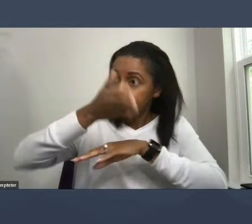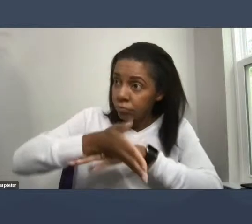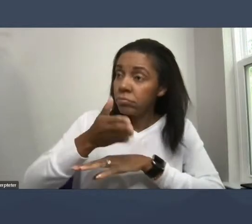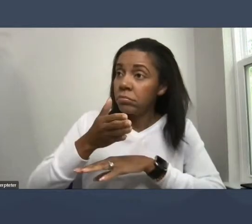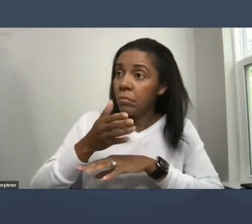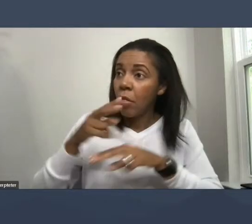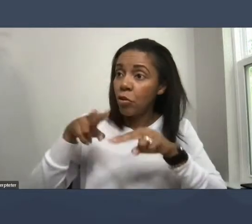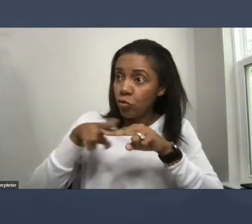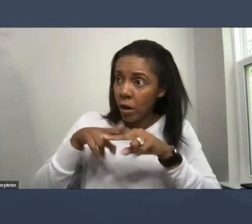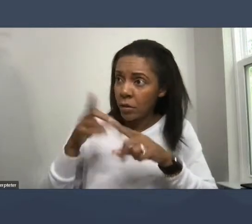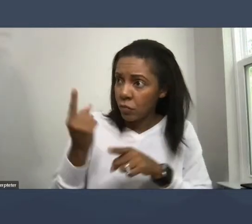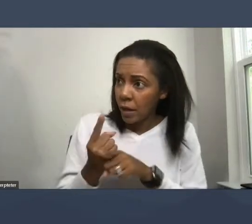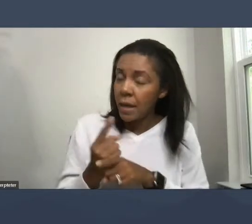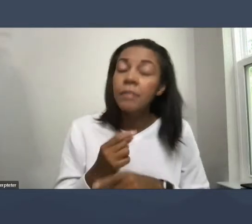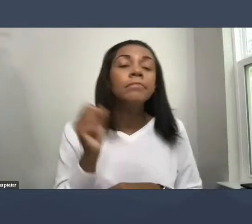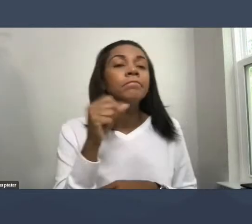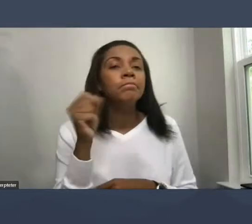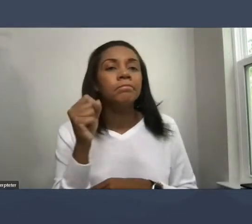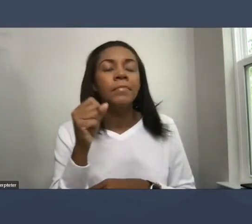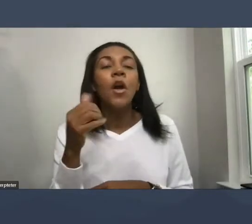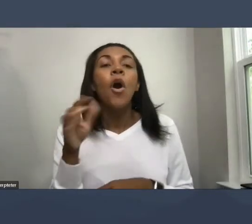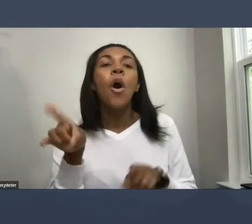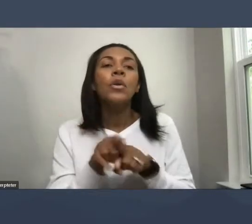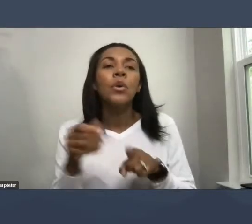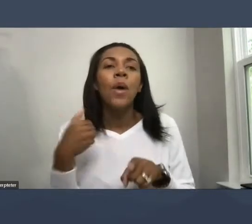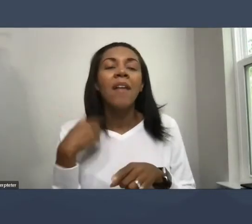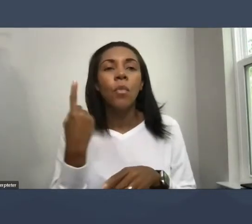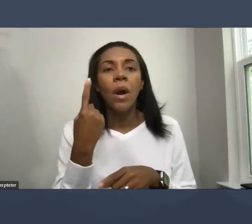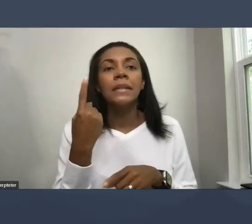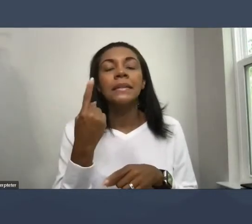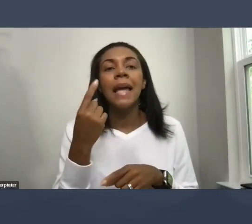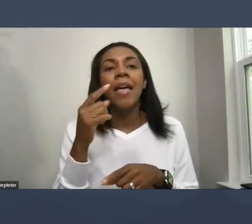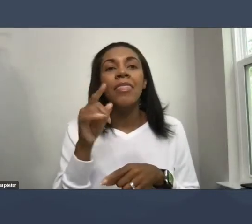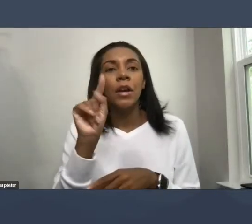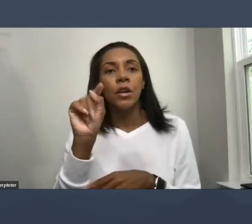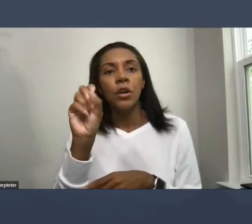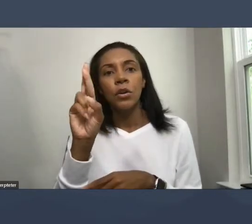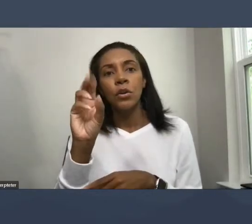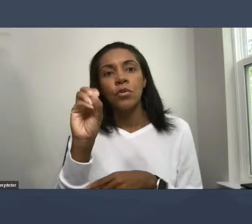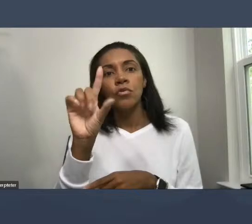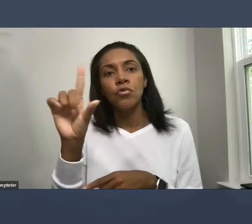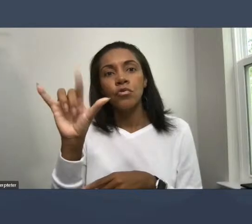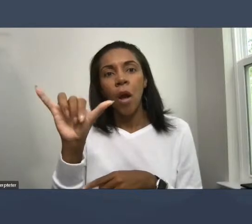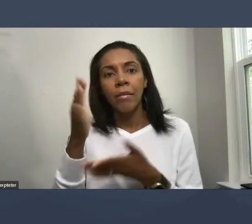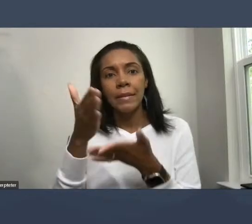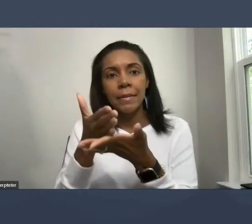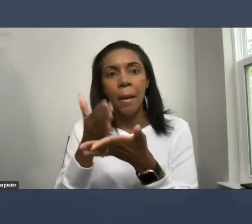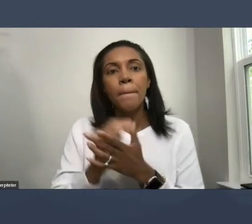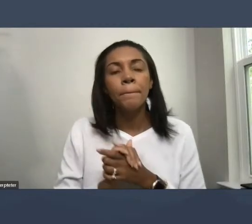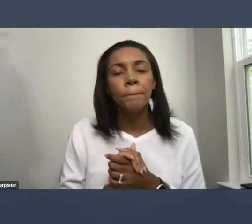at the trolley stop. There's one, okay, there's...